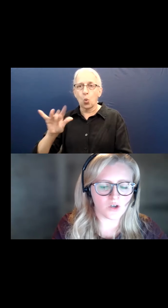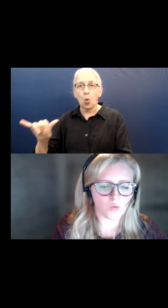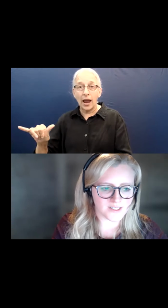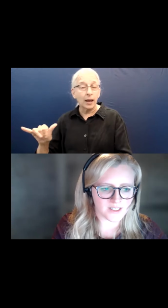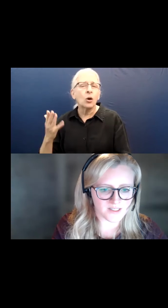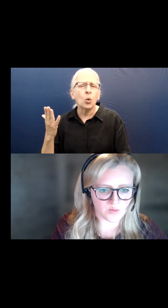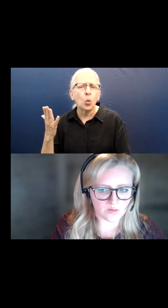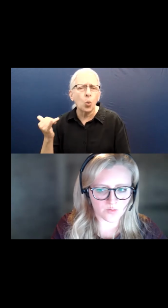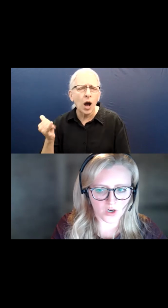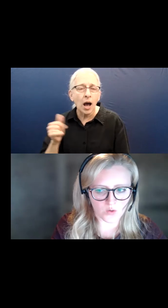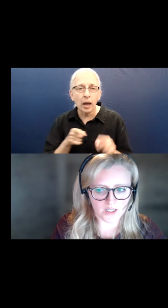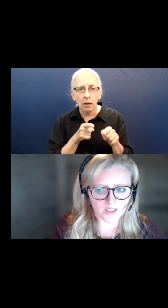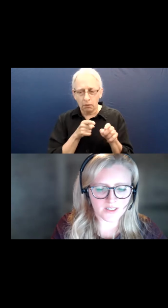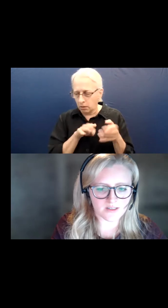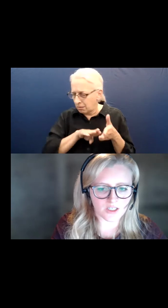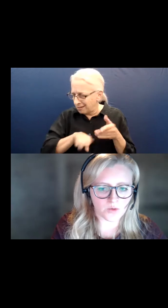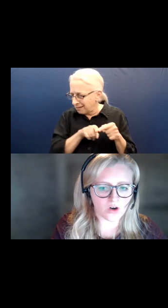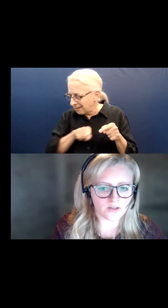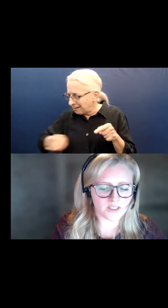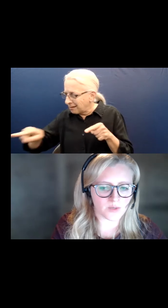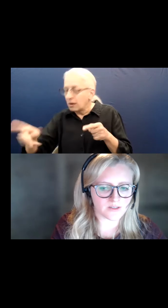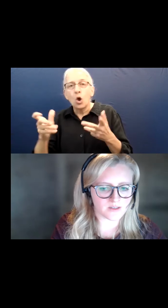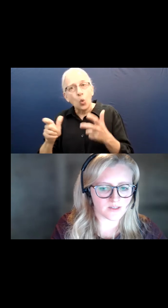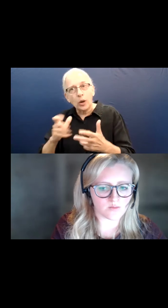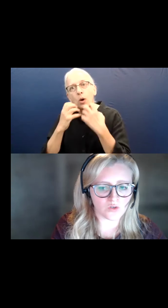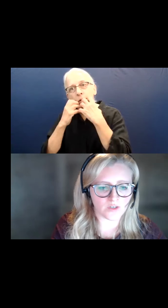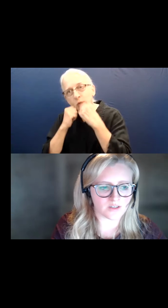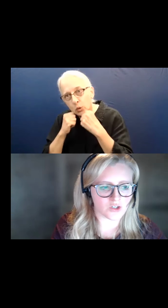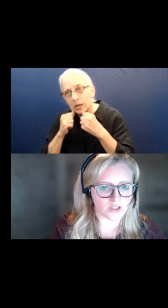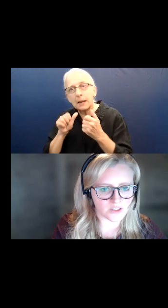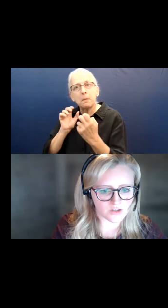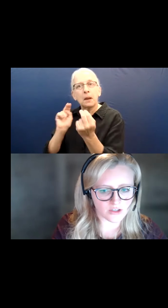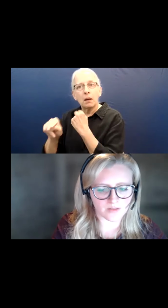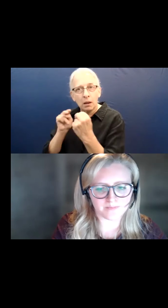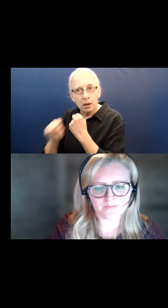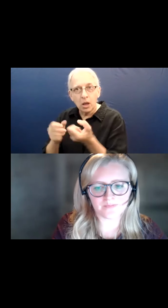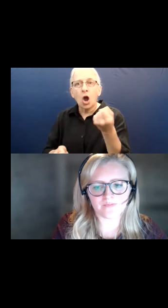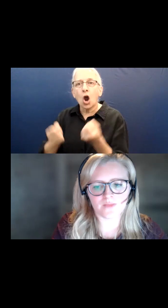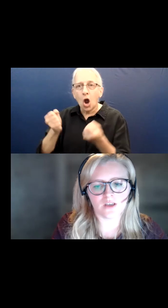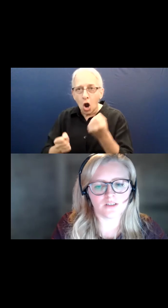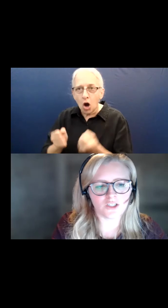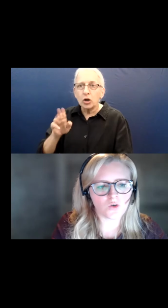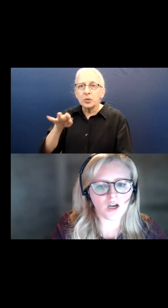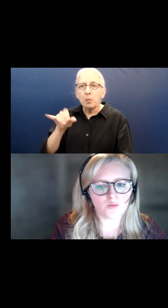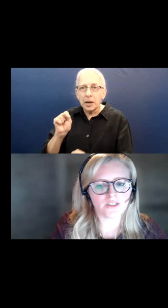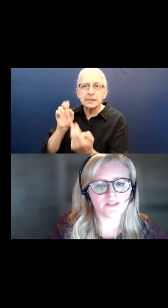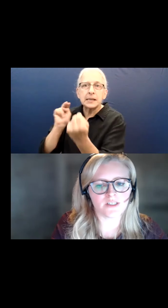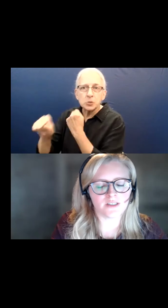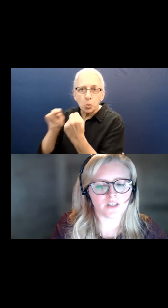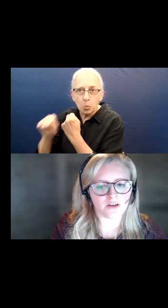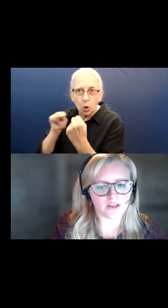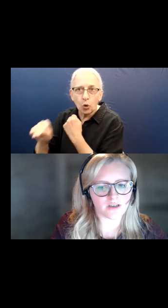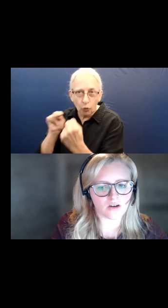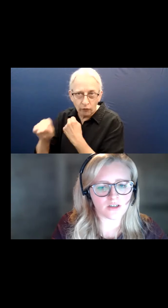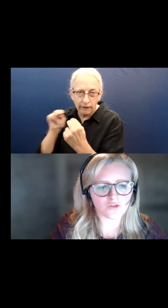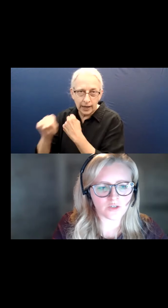busy Westlake Sammamish Parkway to keep cars and buses moving during construction. Detour options in